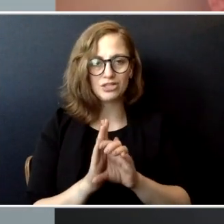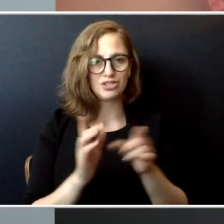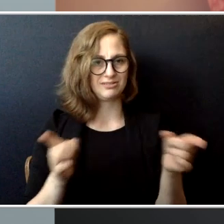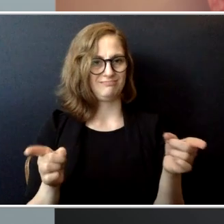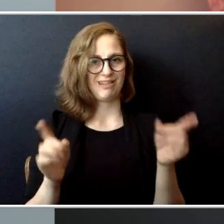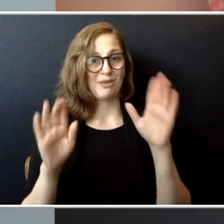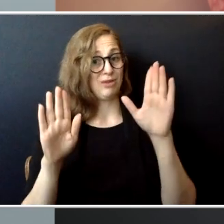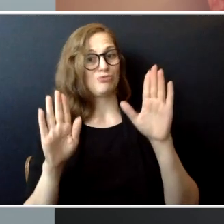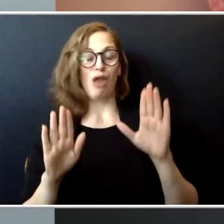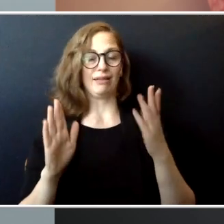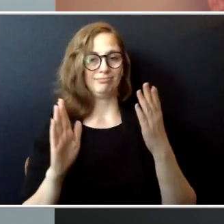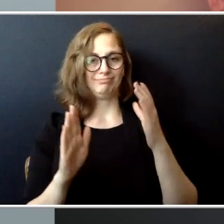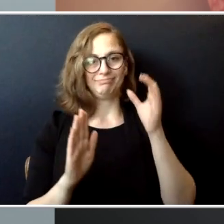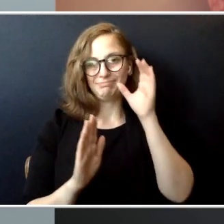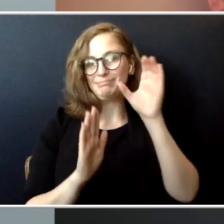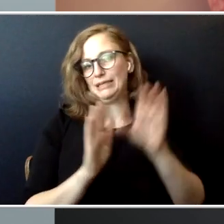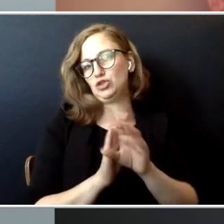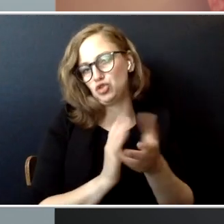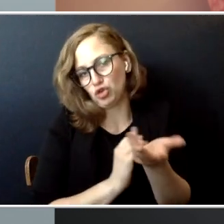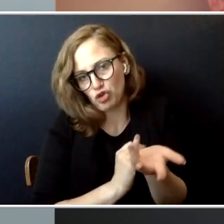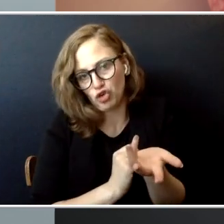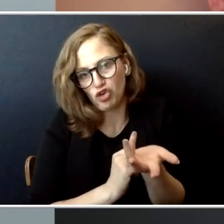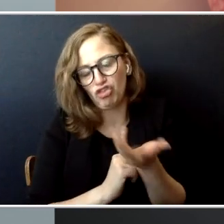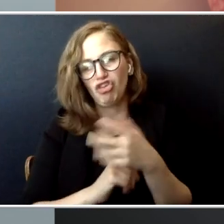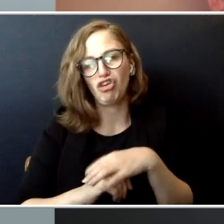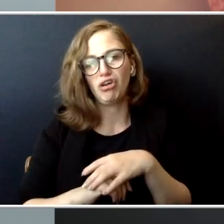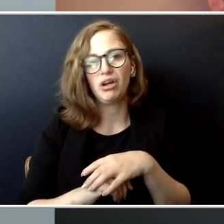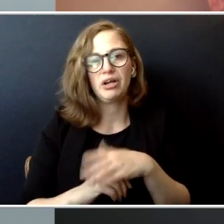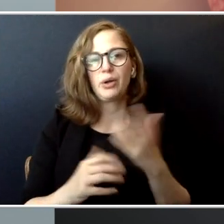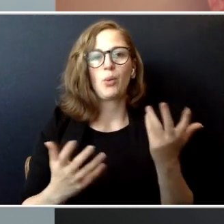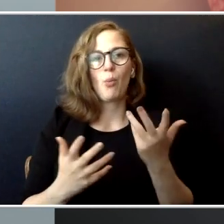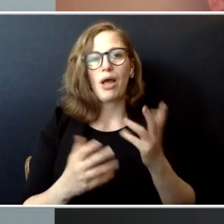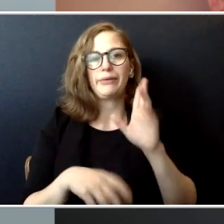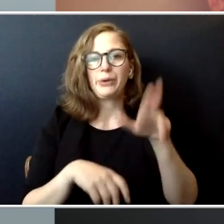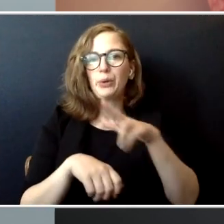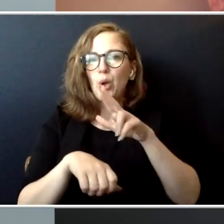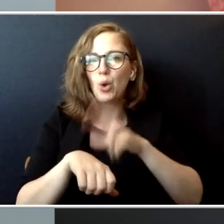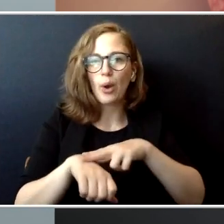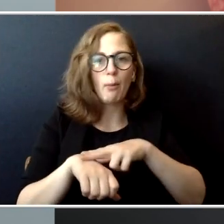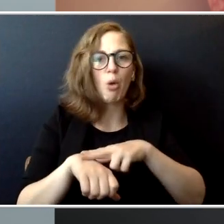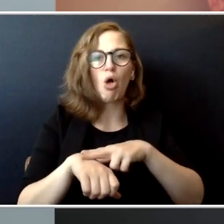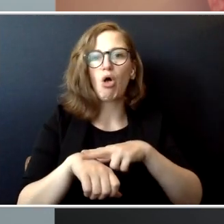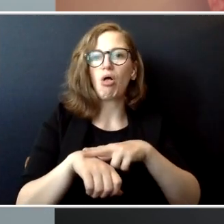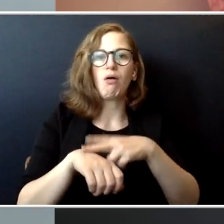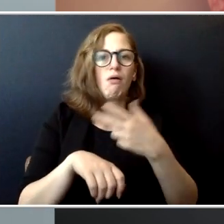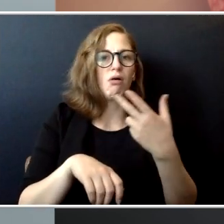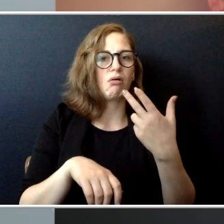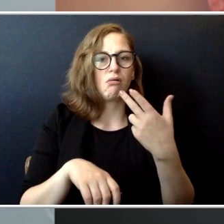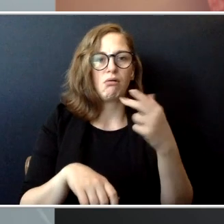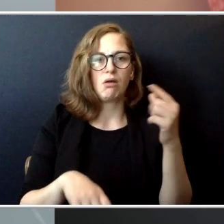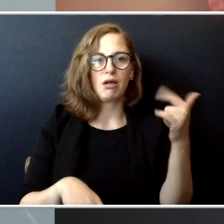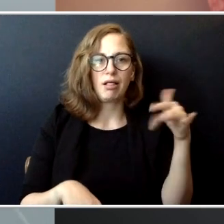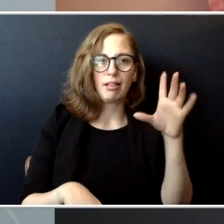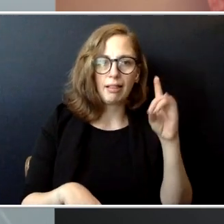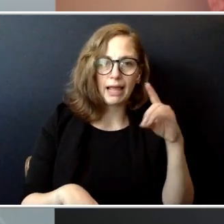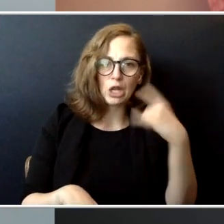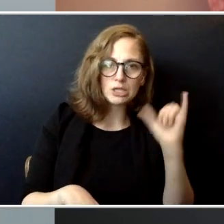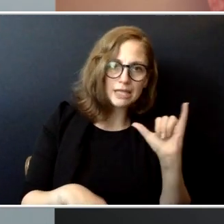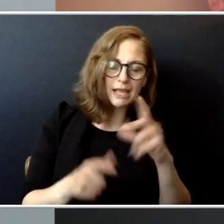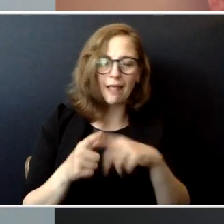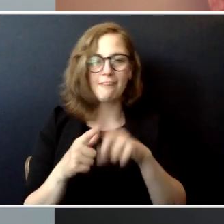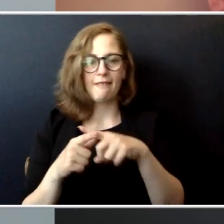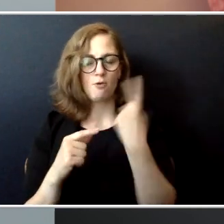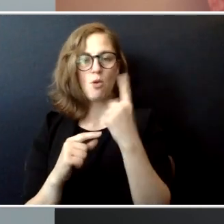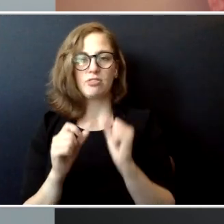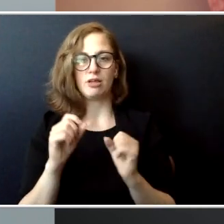great illustration of what a normal parathyroid gland would look like, and then the enlarged ones, right? Yes, yeah. On